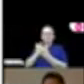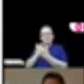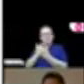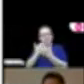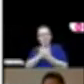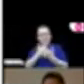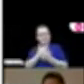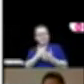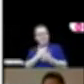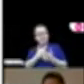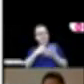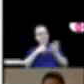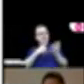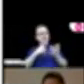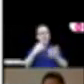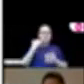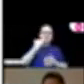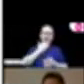refugees, but